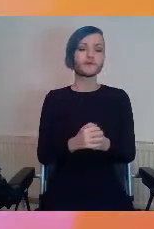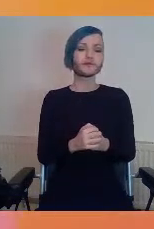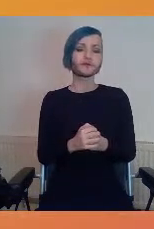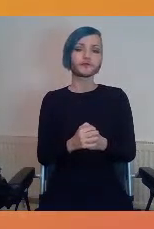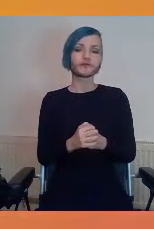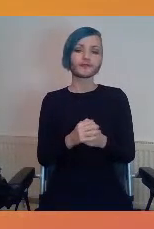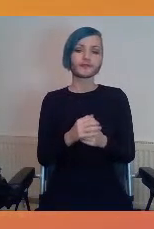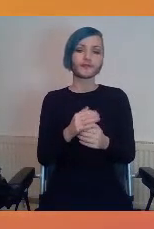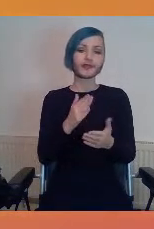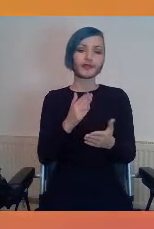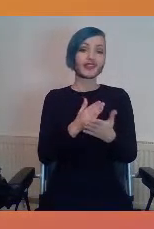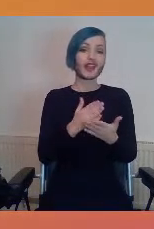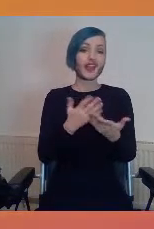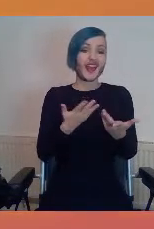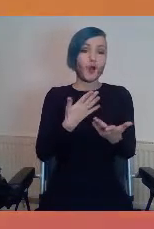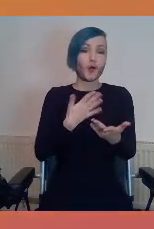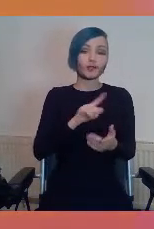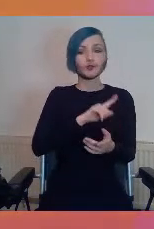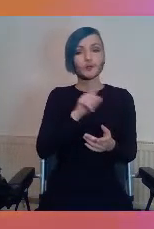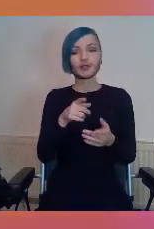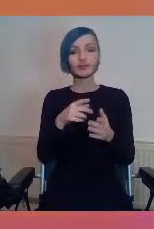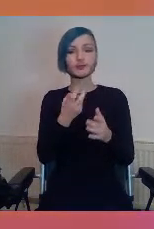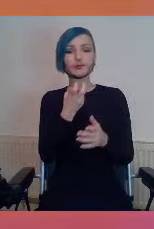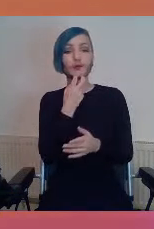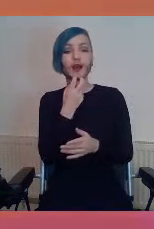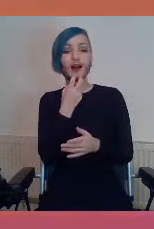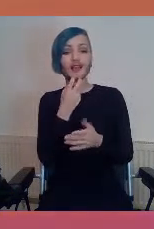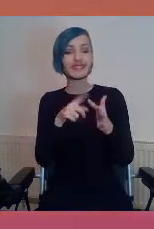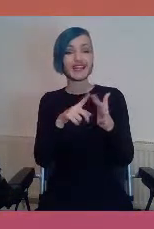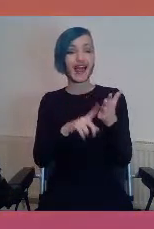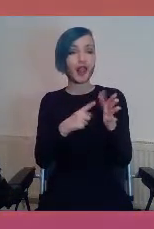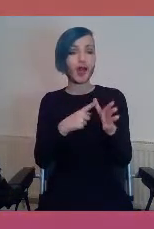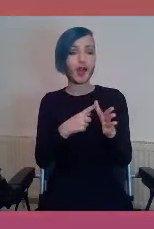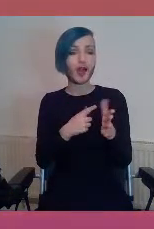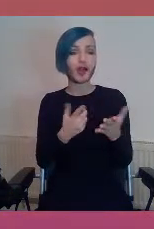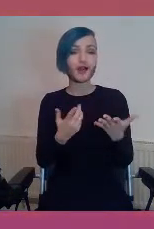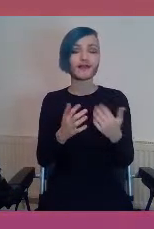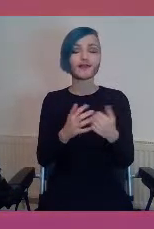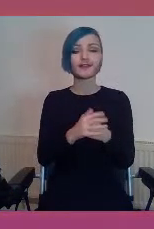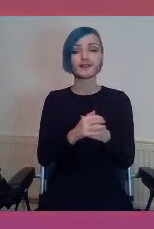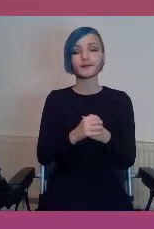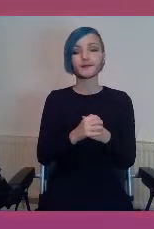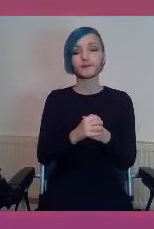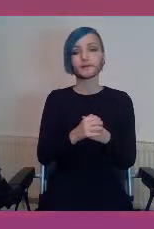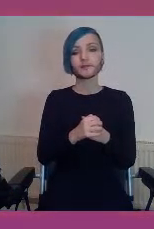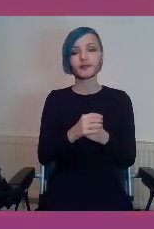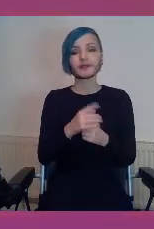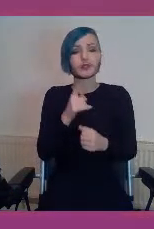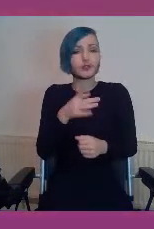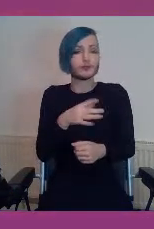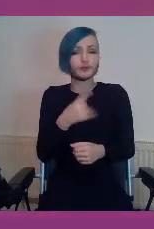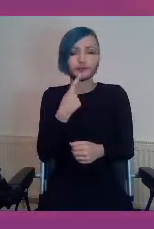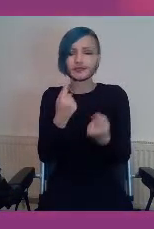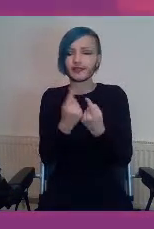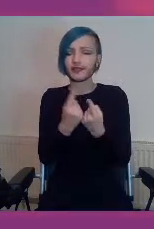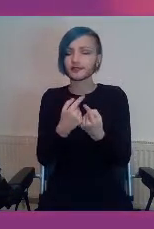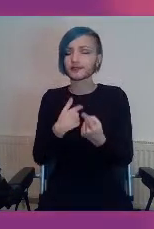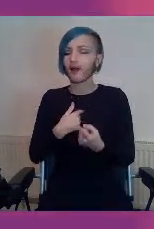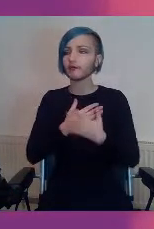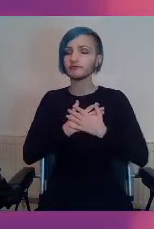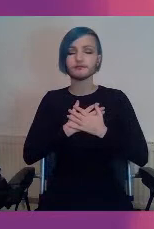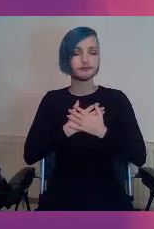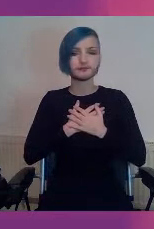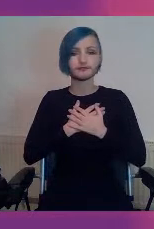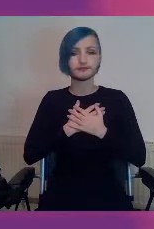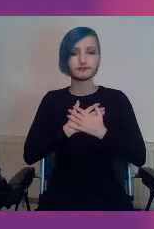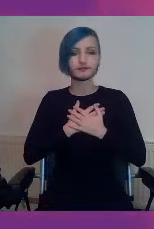Auntie Ella back in. Like, Auntie Ella, you've also said things that, like, you know, that have humbled me just in the last, you know, 30 minutes or